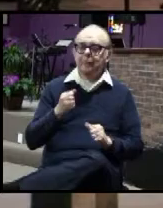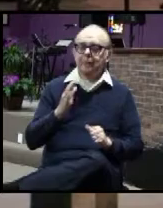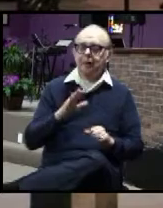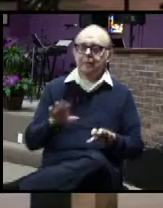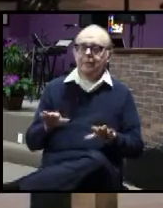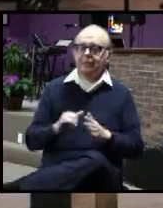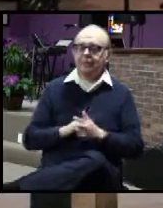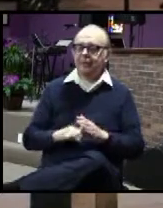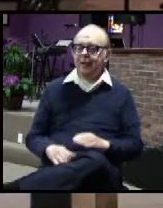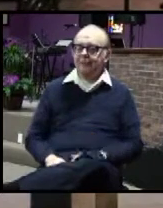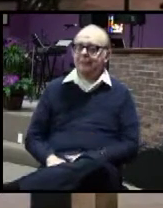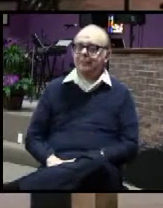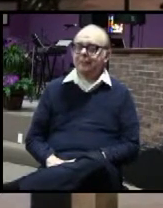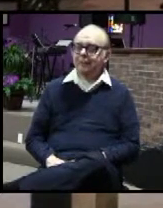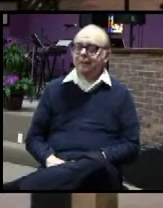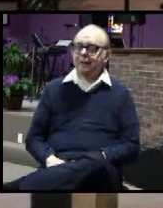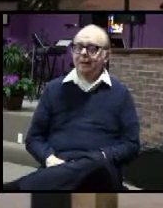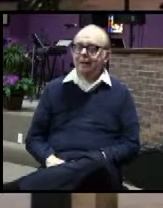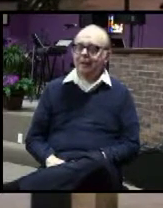That's right.